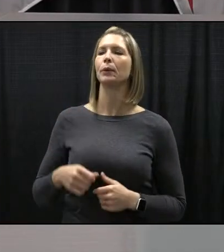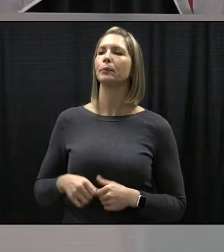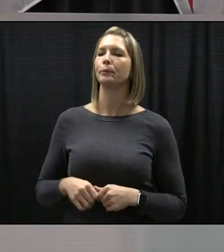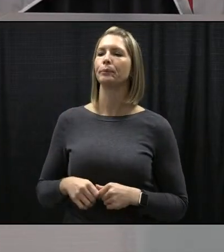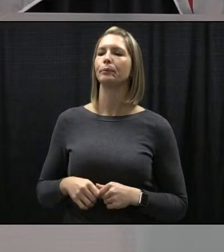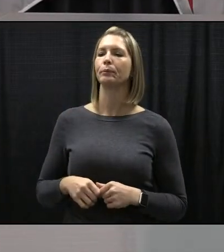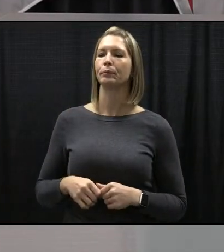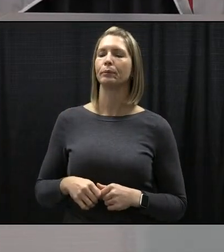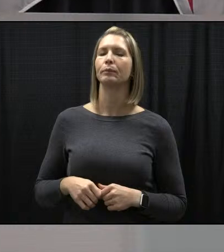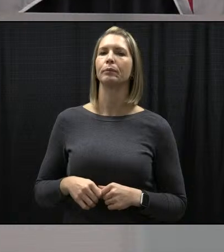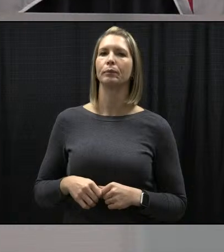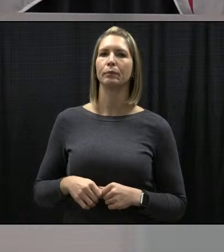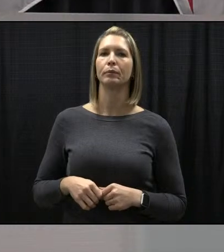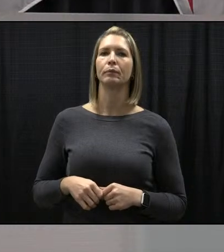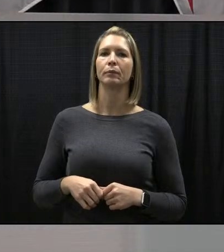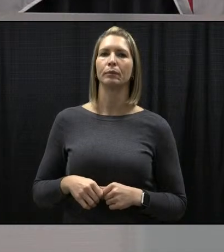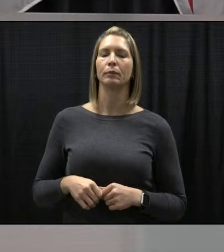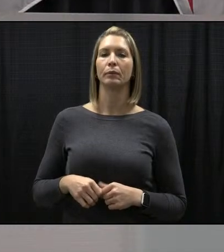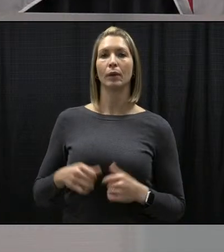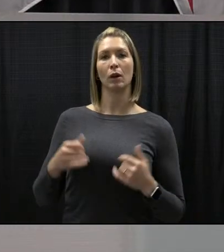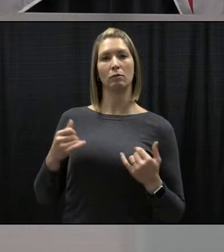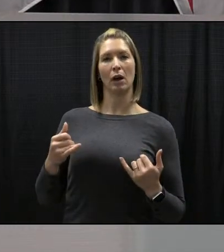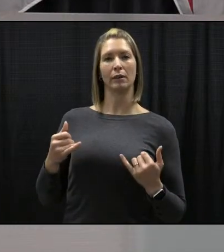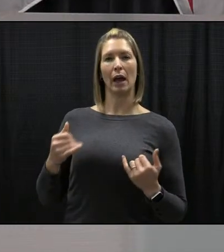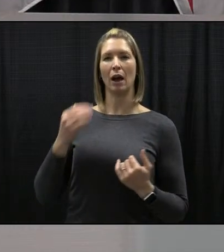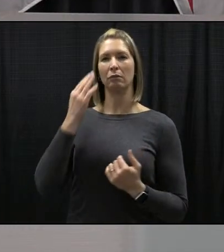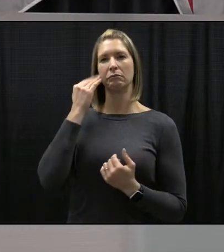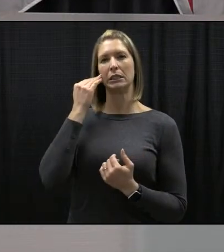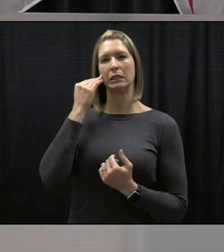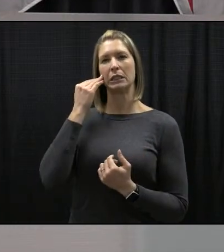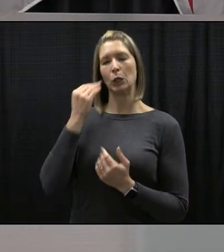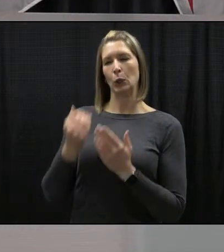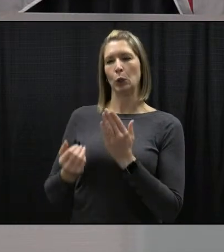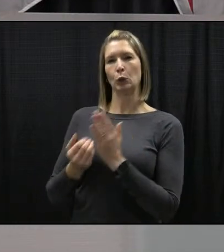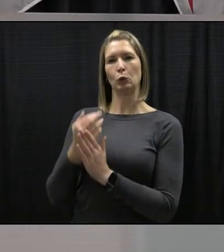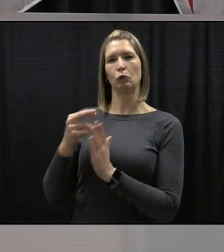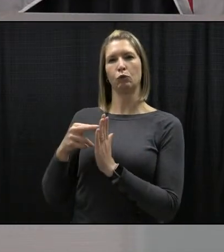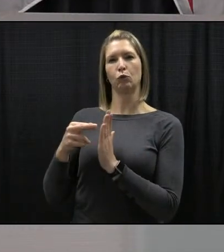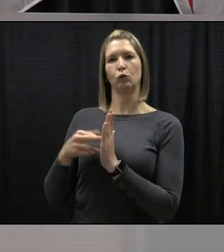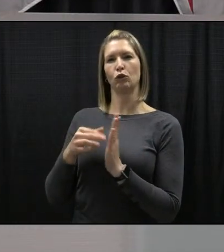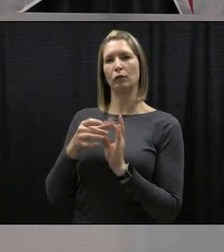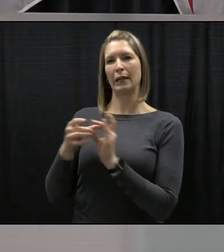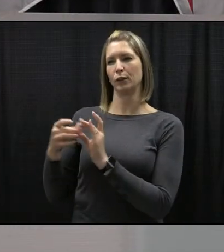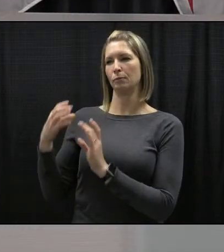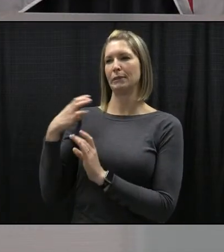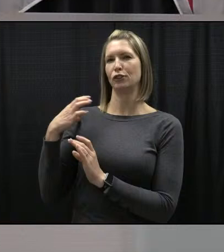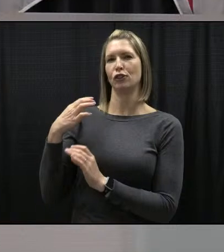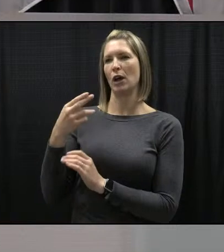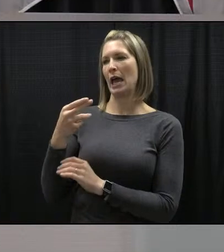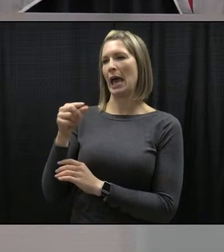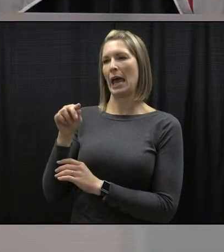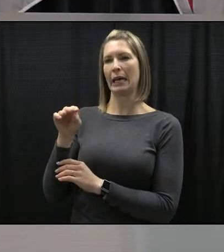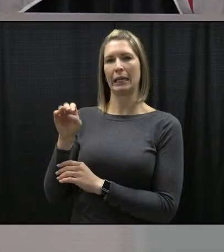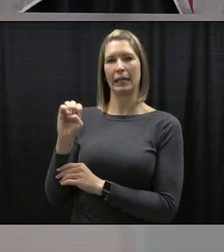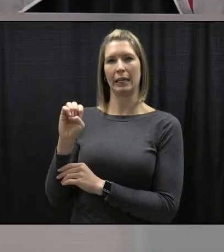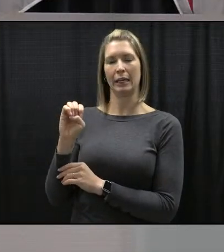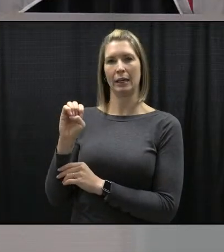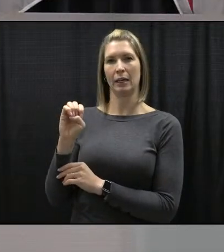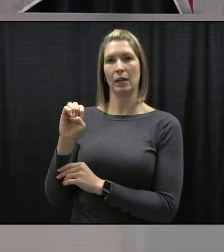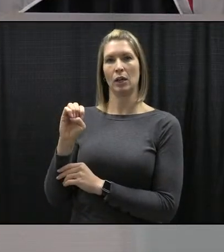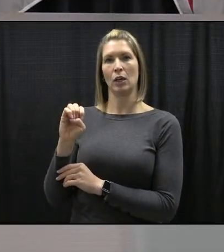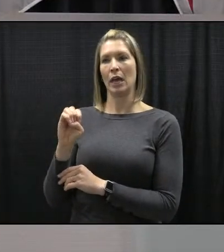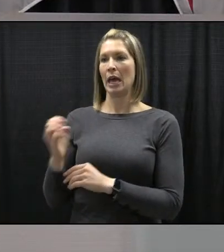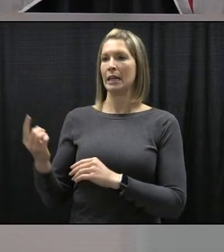the regulations that Minister Haggie was talking about. I noticed when I was going through them that a date has been set of June